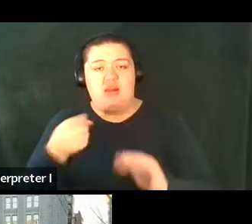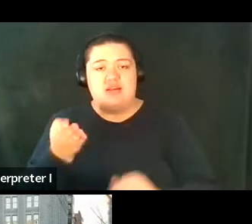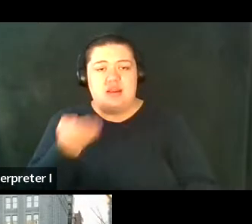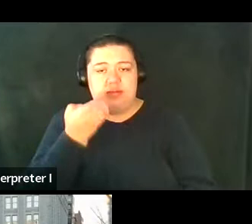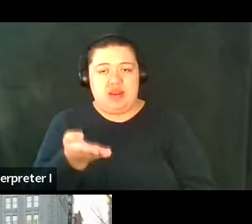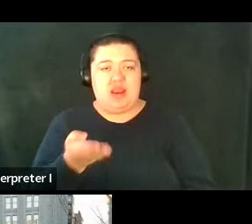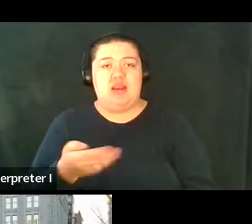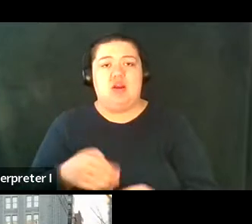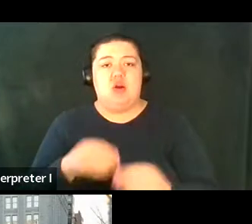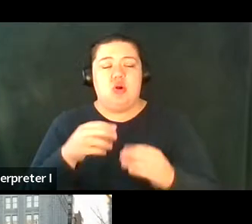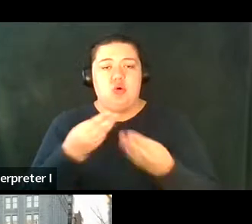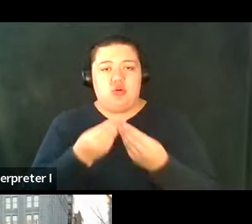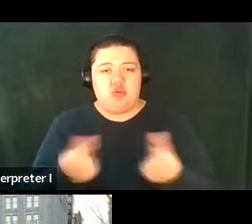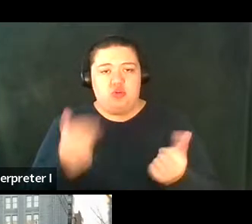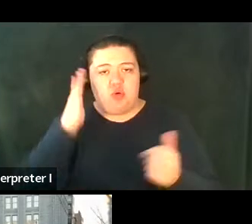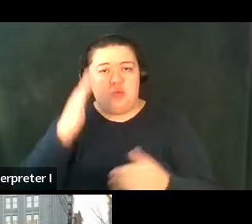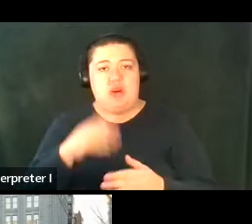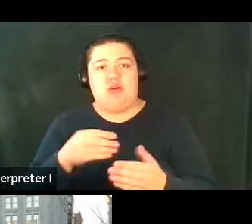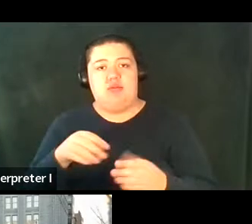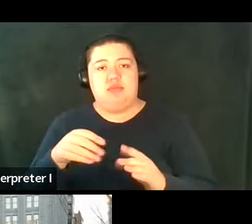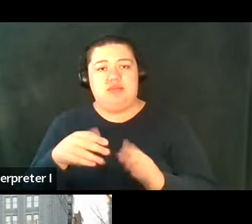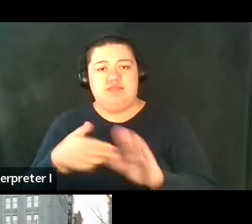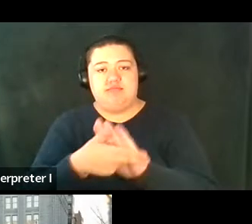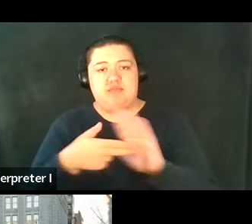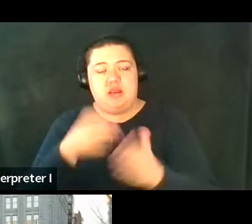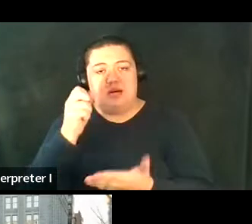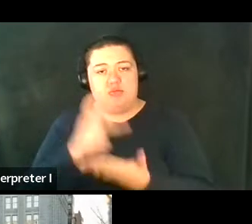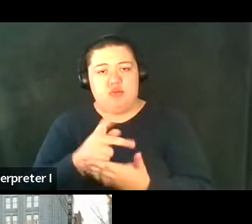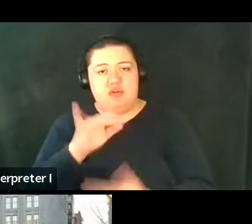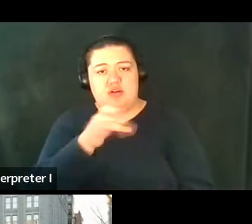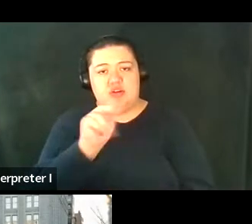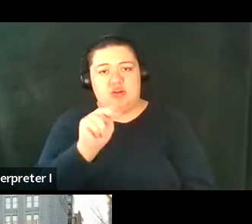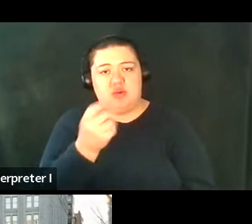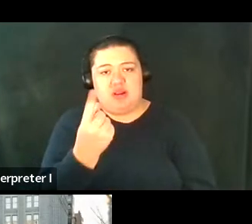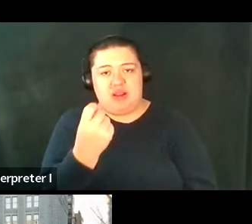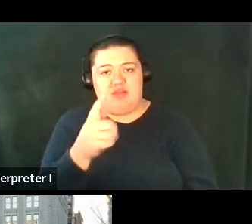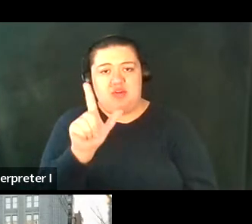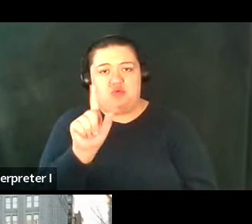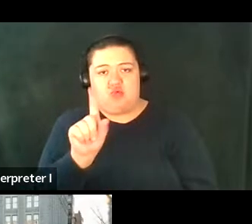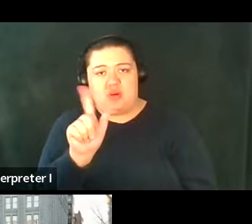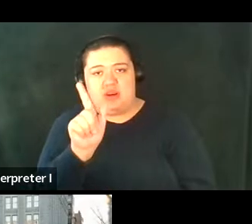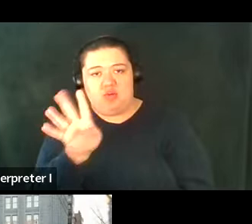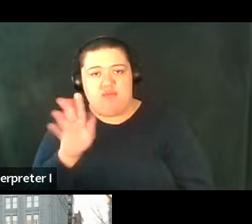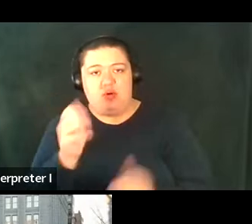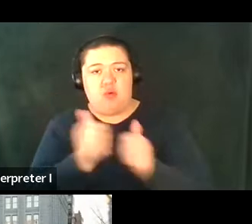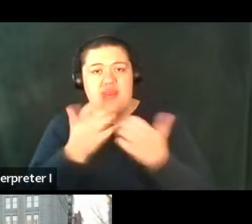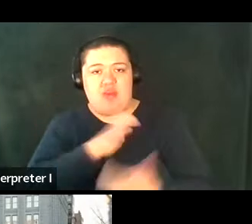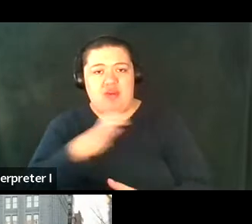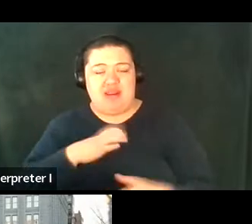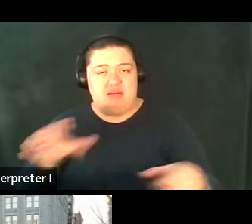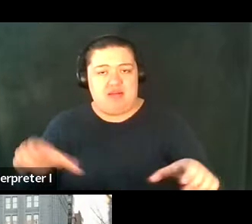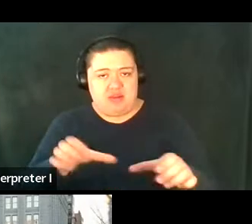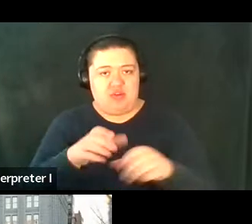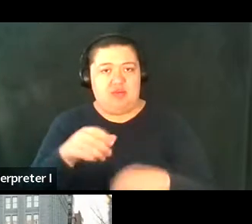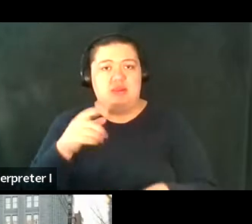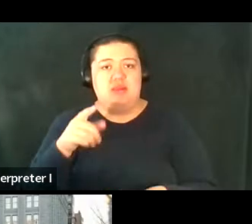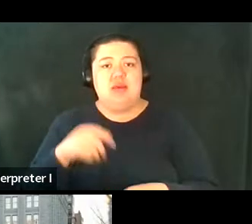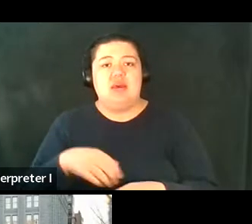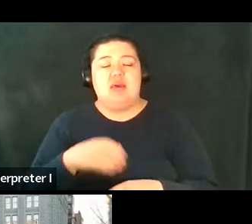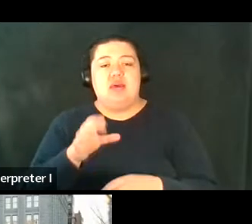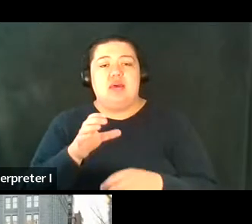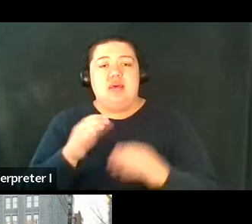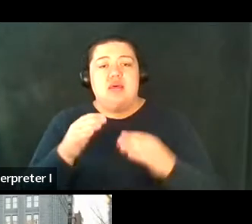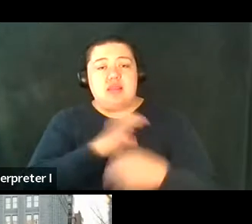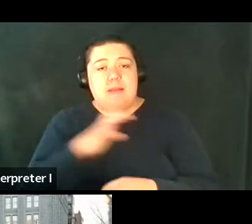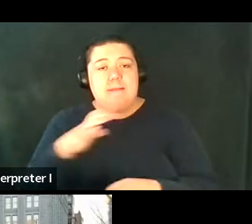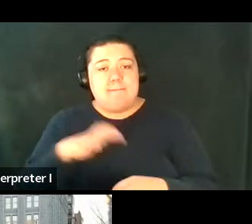deemed approved on January 11th, 2024 without council action. The Committee on Housing unanimously supported